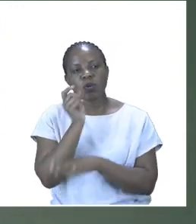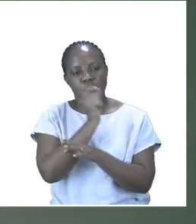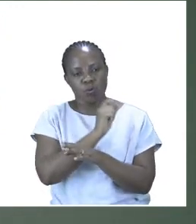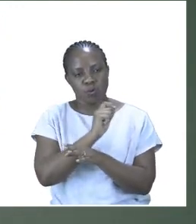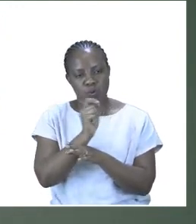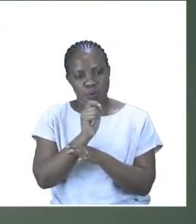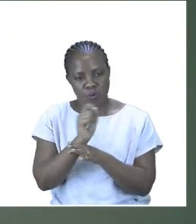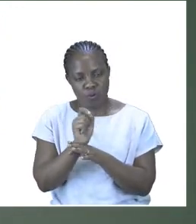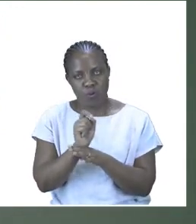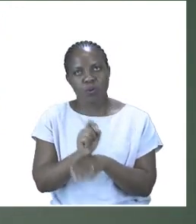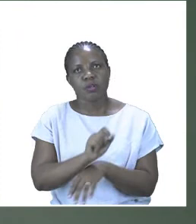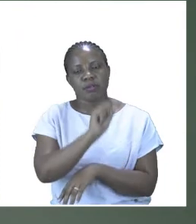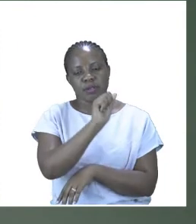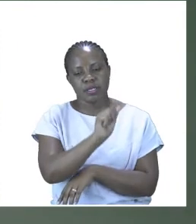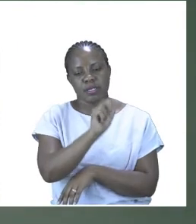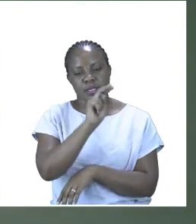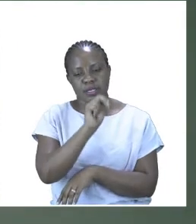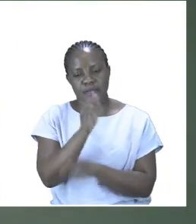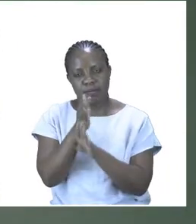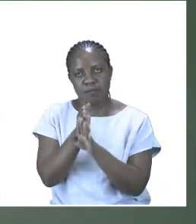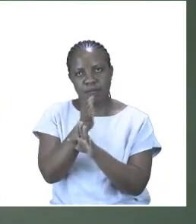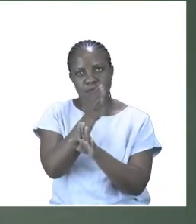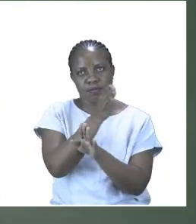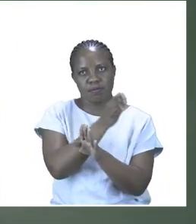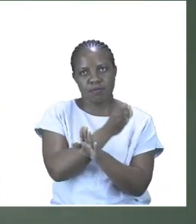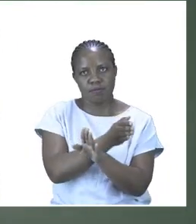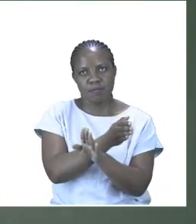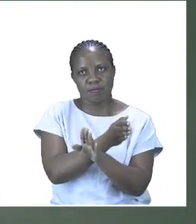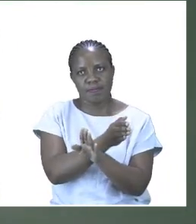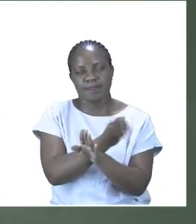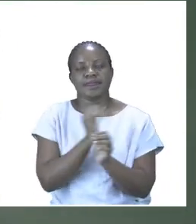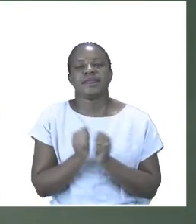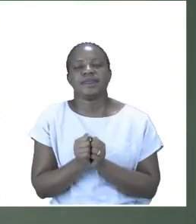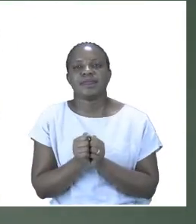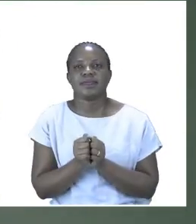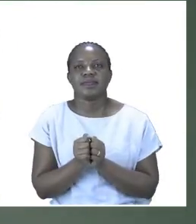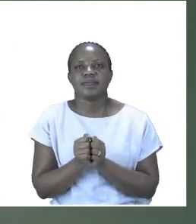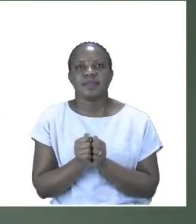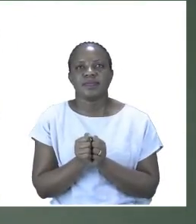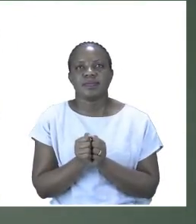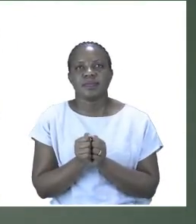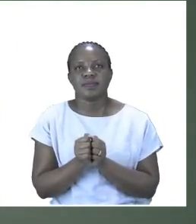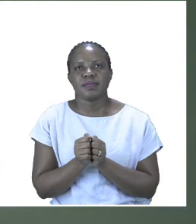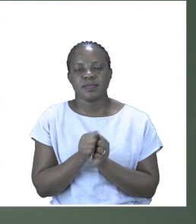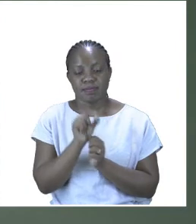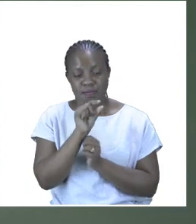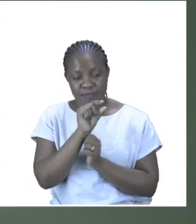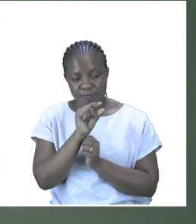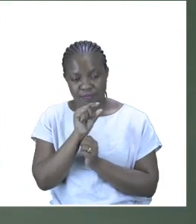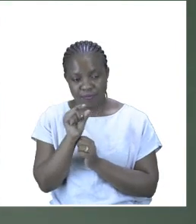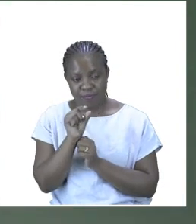So these are our vowels. And when we are using them, we check for them at the beginning